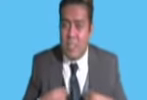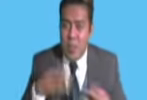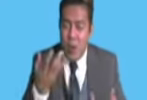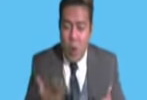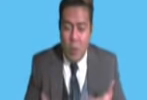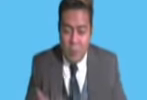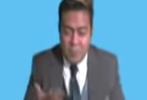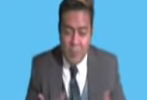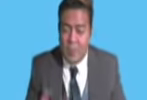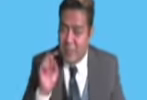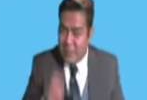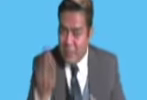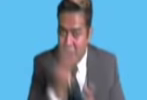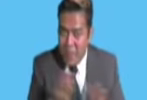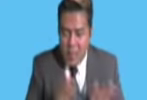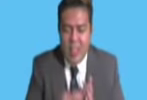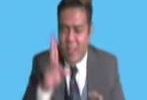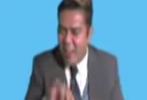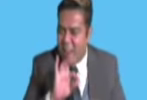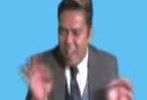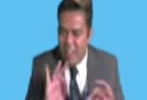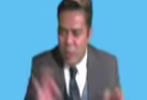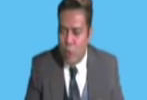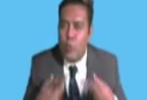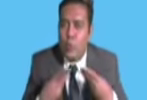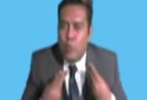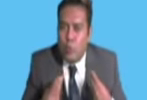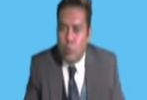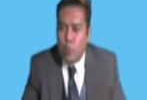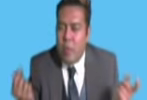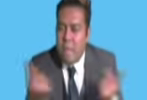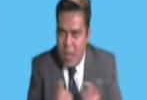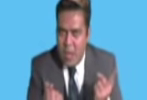And this budget has done nothing to ease the pain.